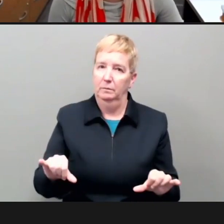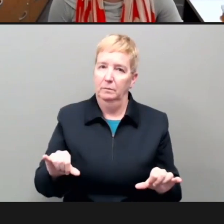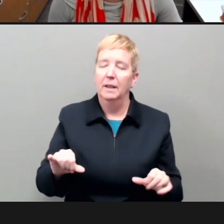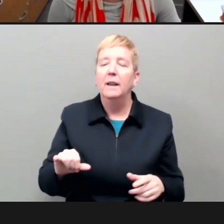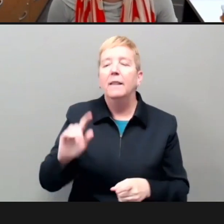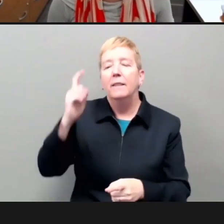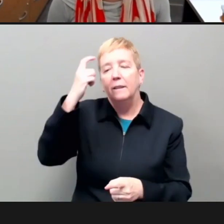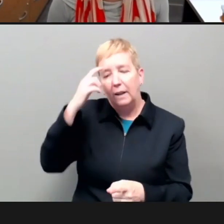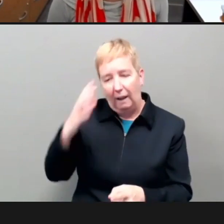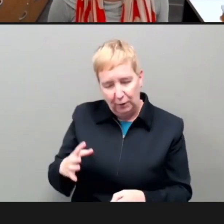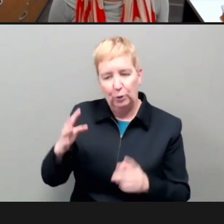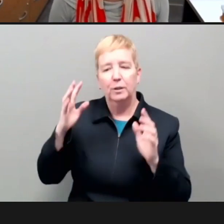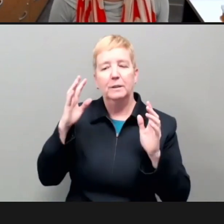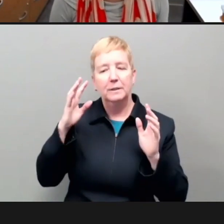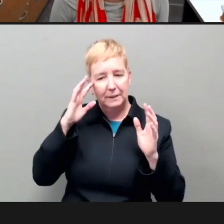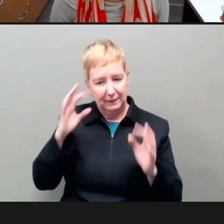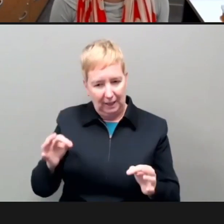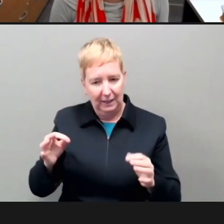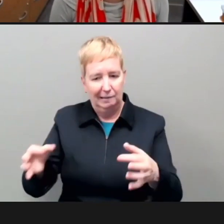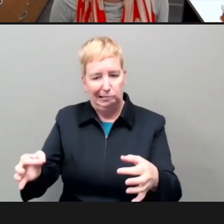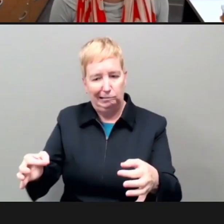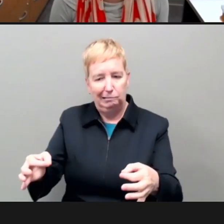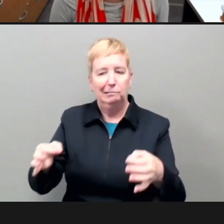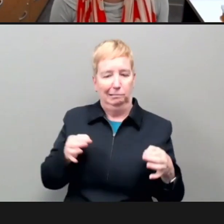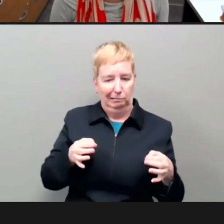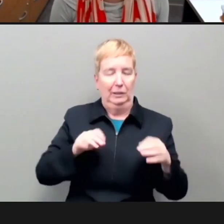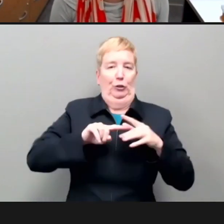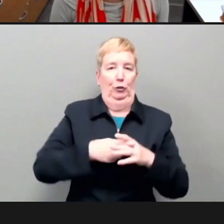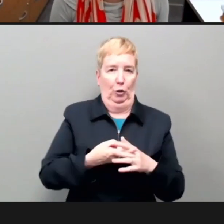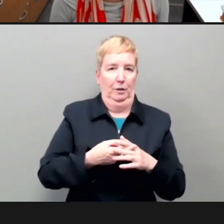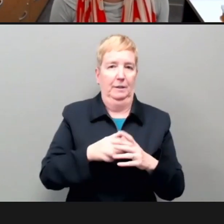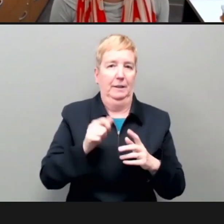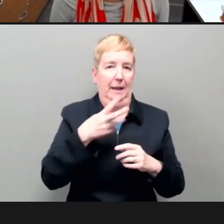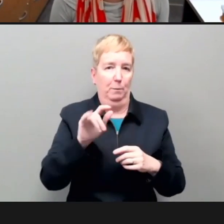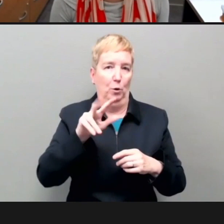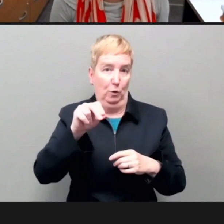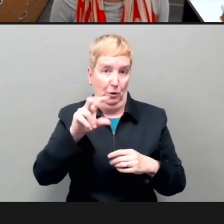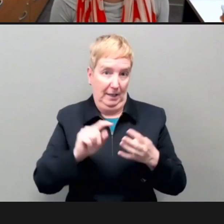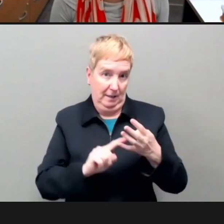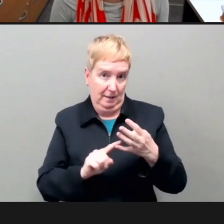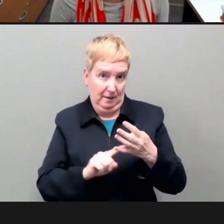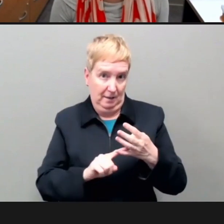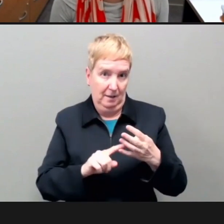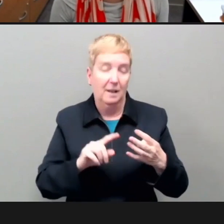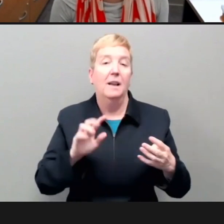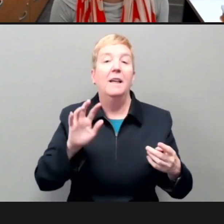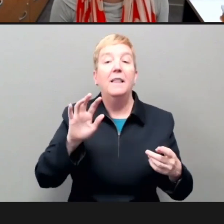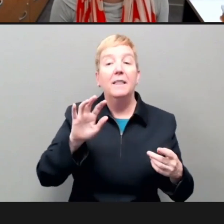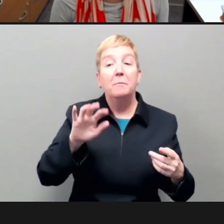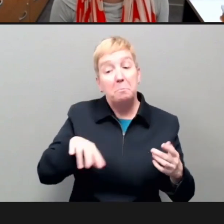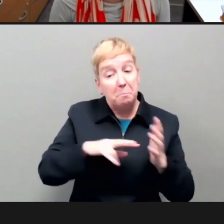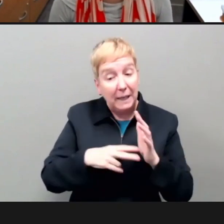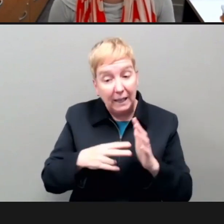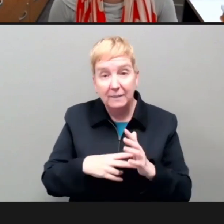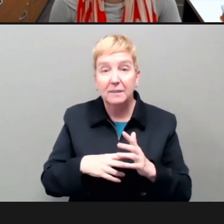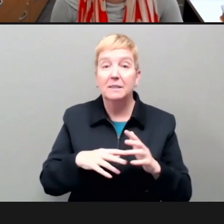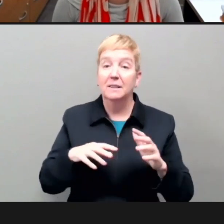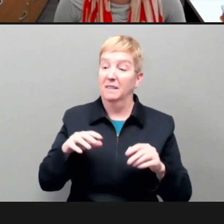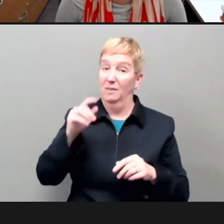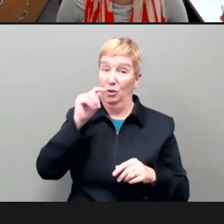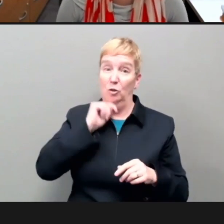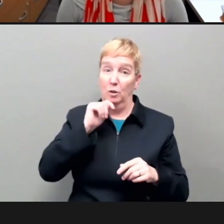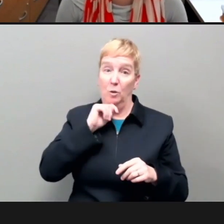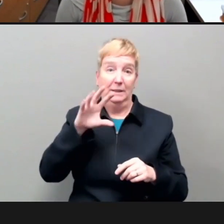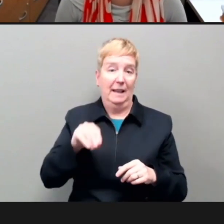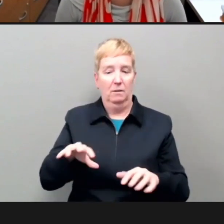to make this effective on Friday actually locks every single turquoise